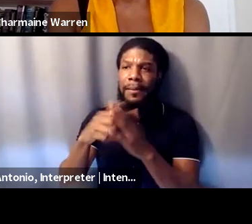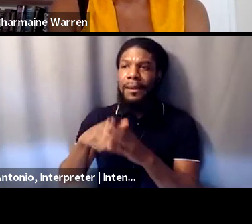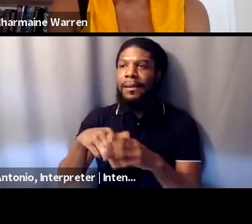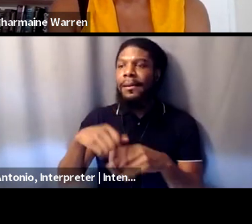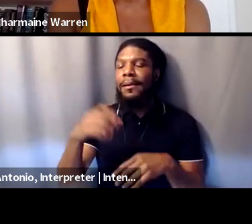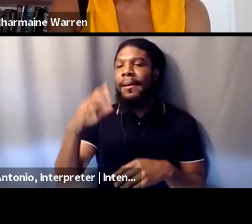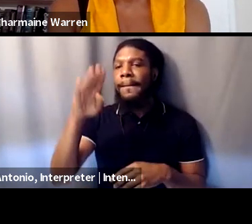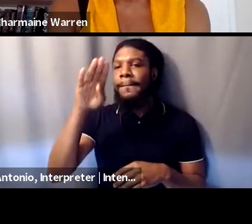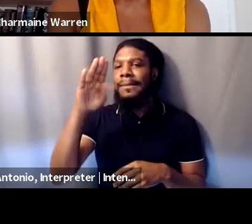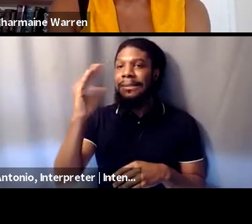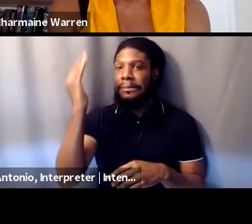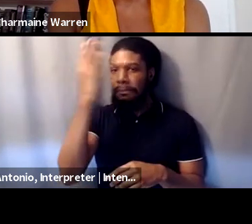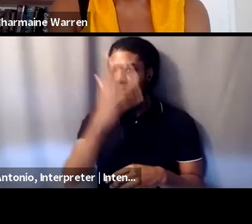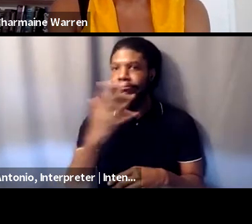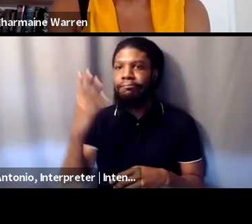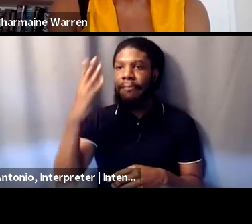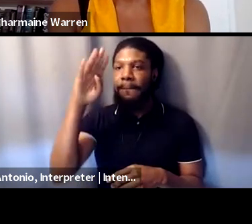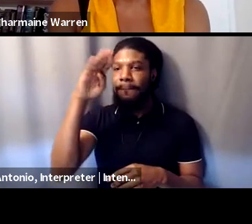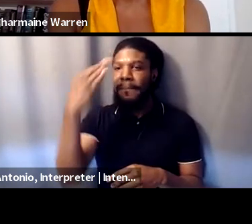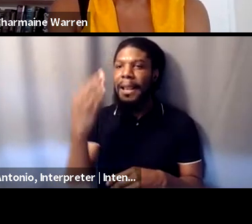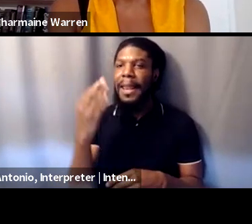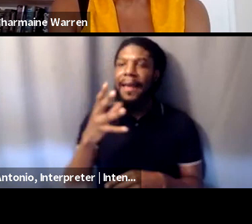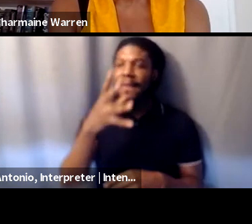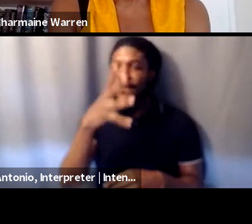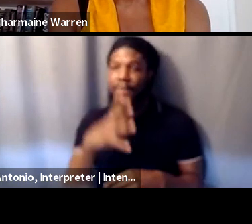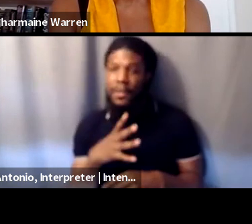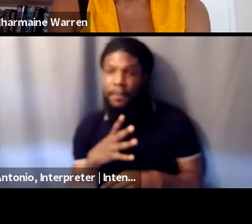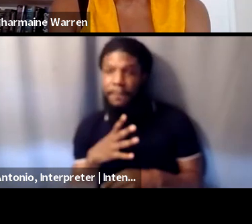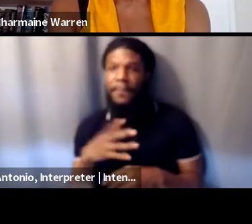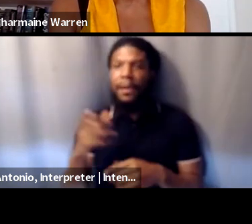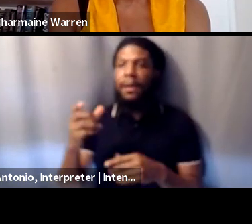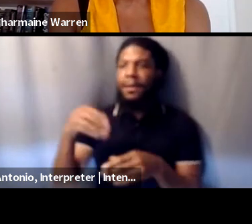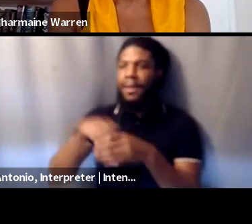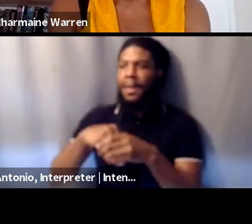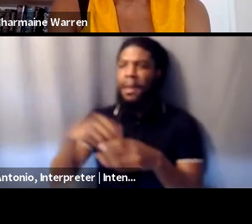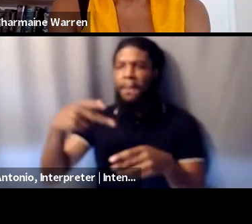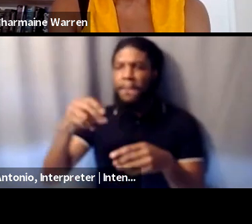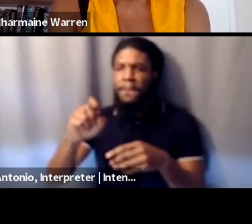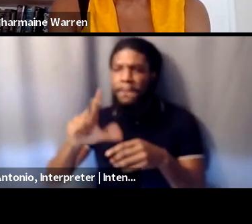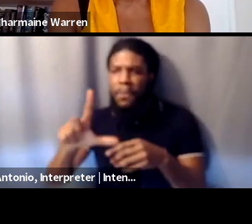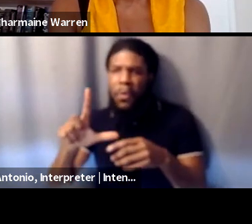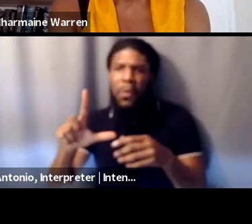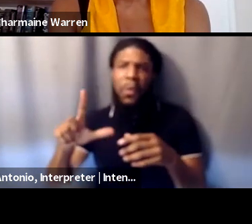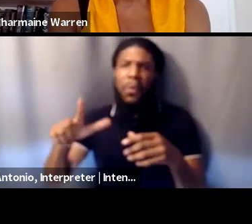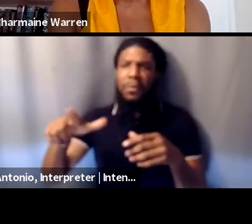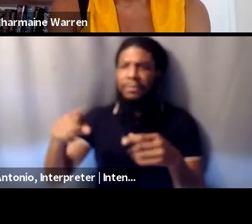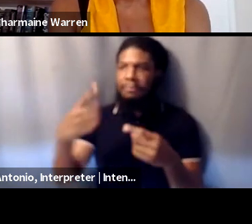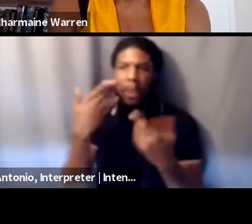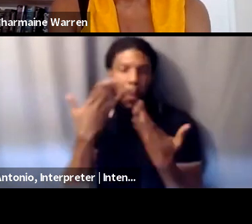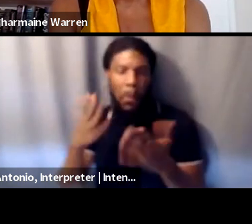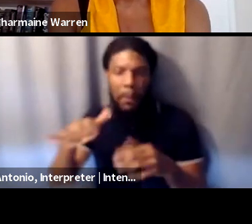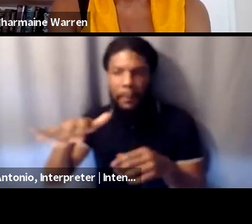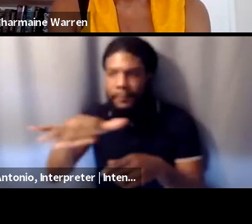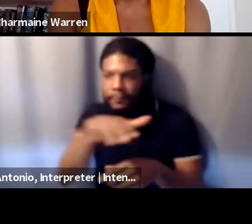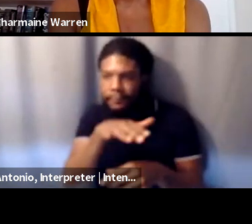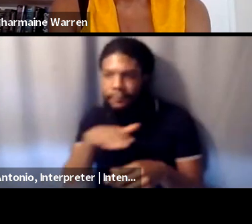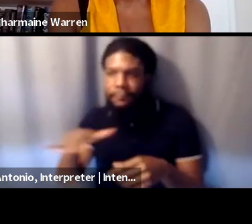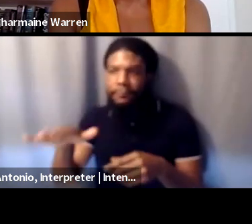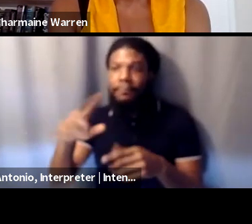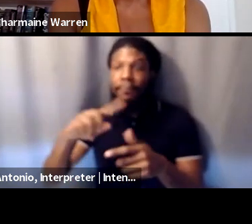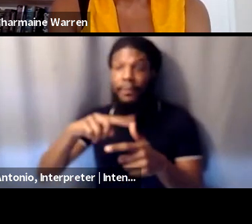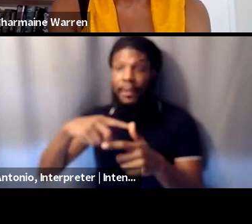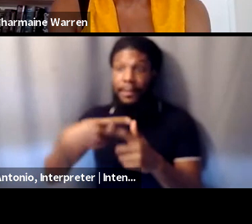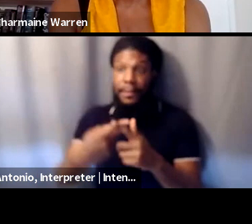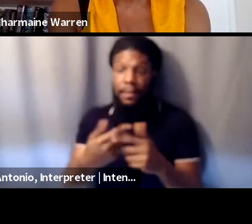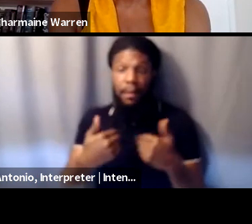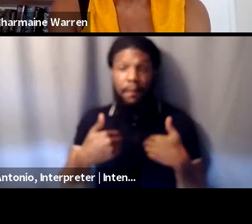they're in this pool. I don't know. And then a white female presenting